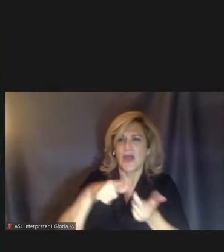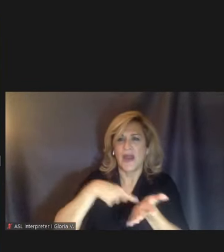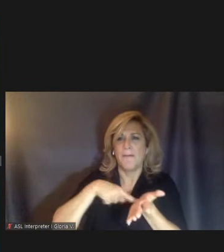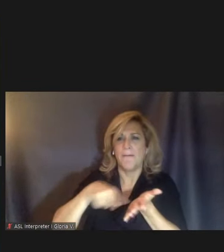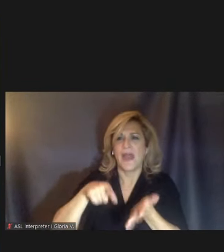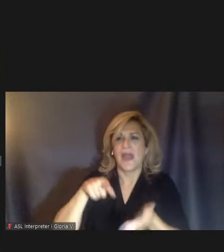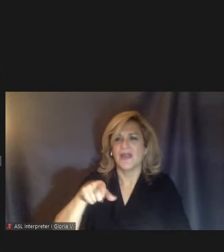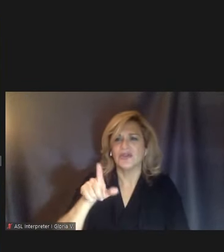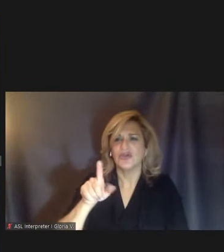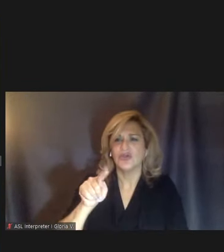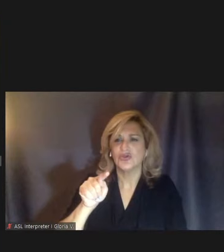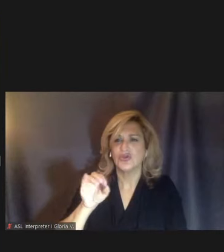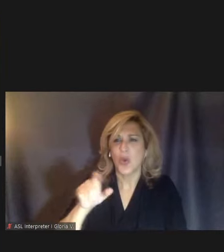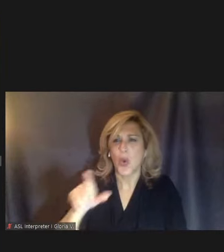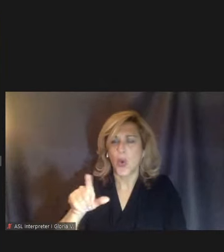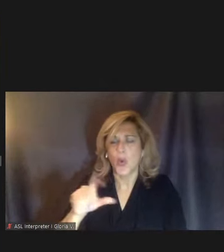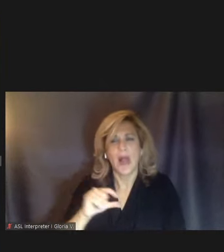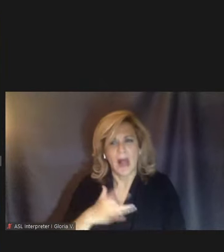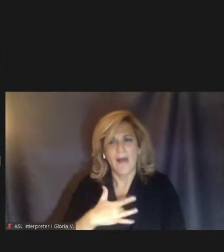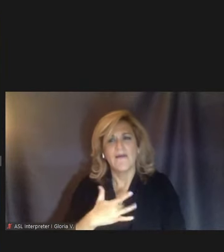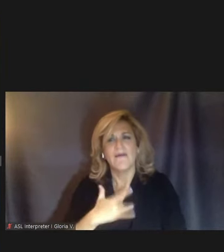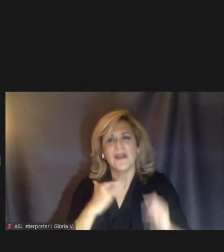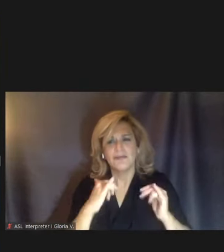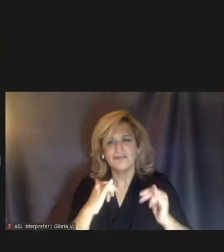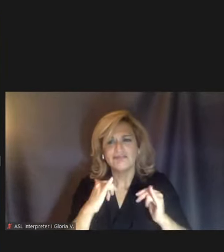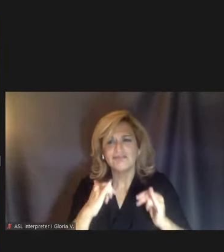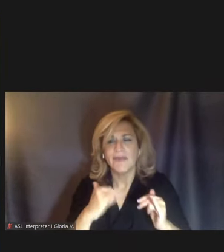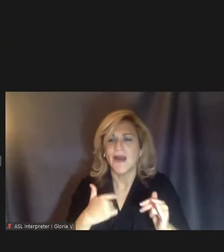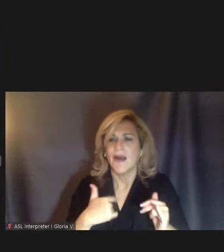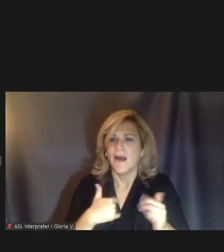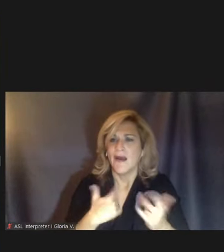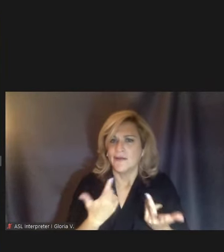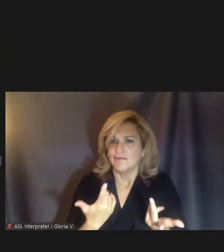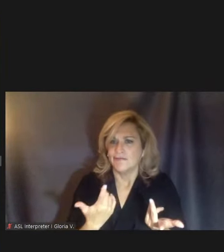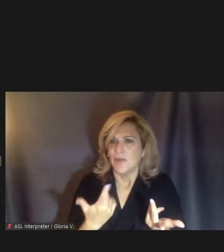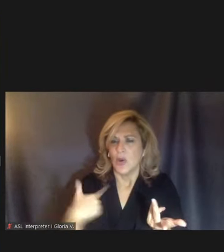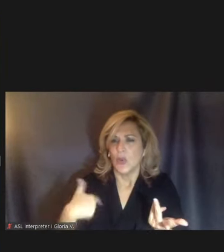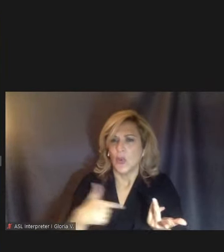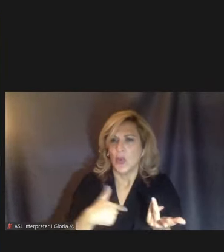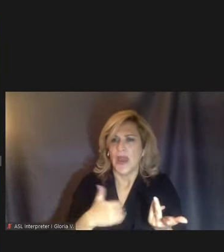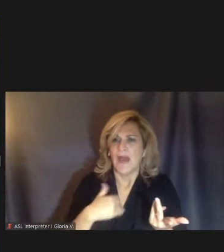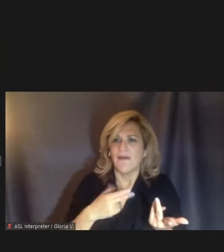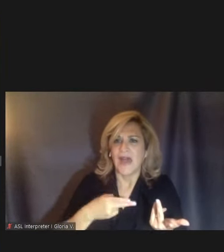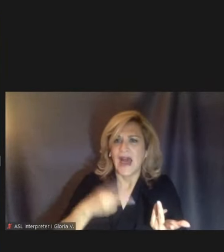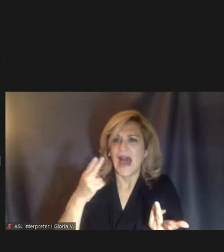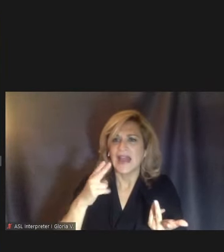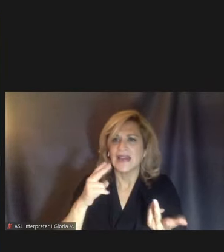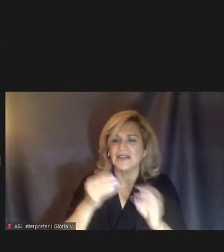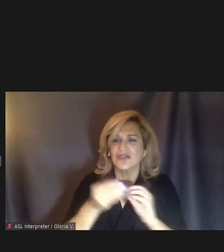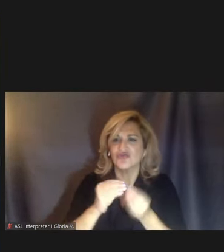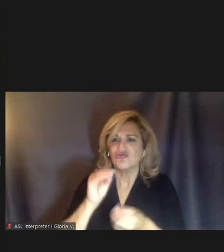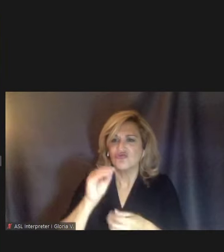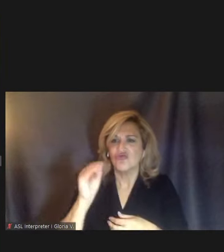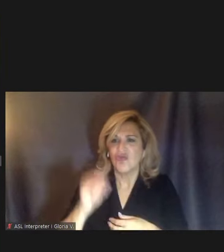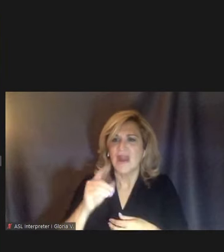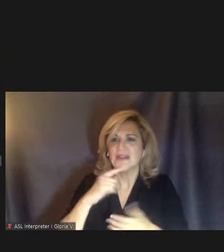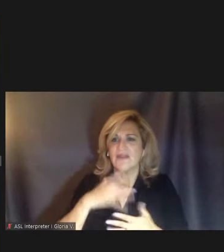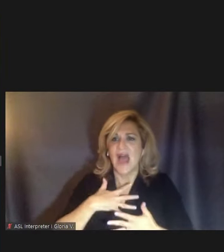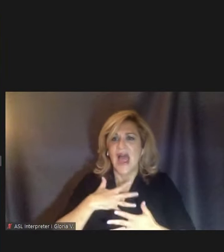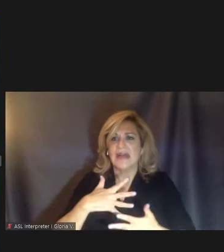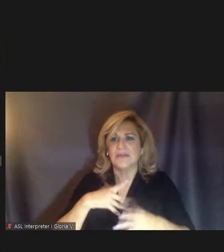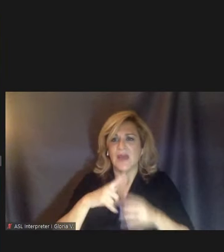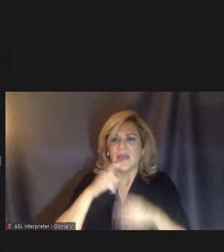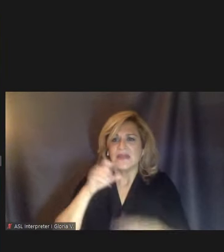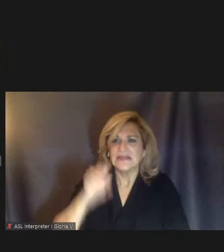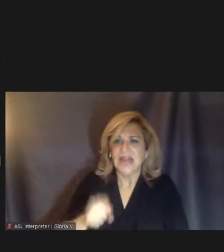While I sympathize with that, we have one of the highest rates of asthma here in the South Bronx in